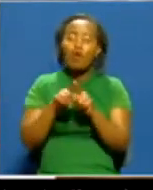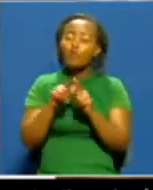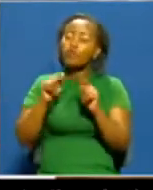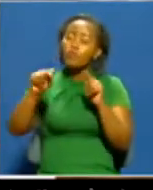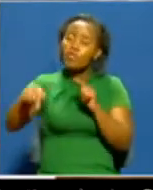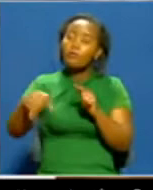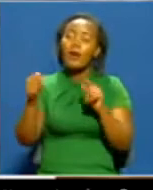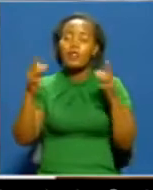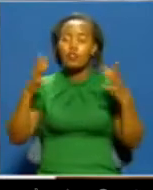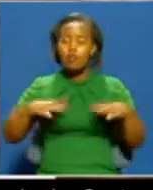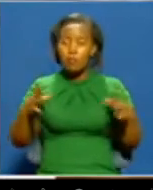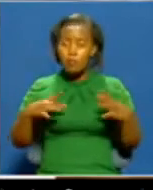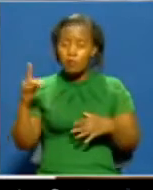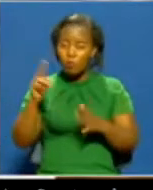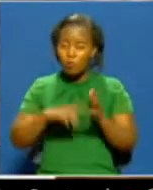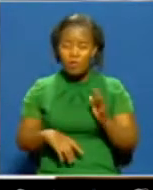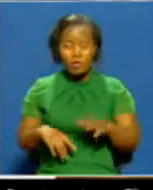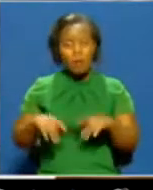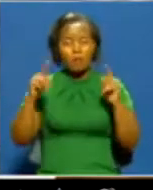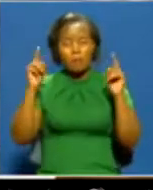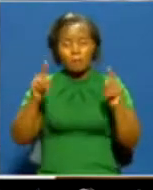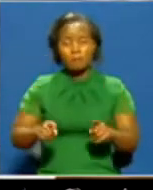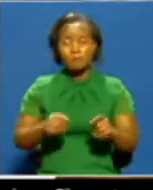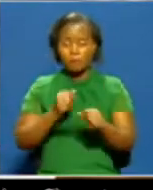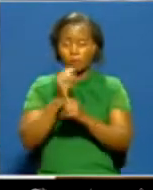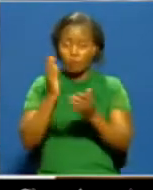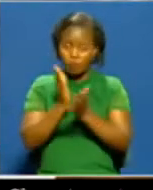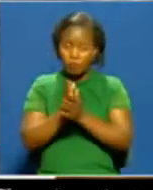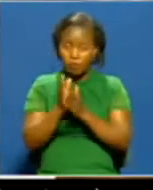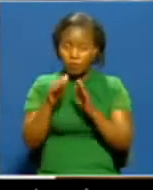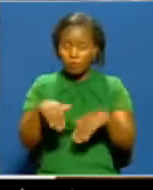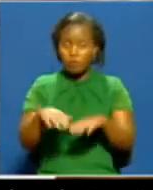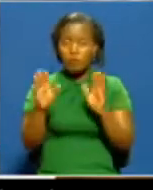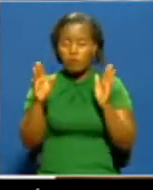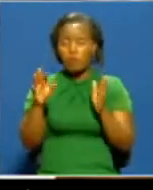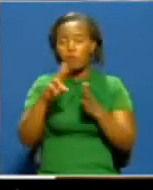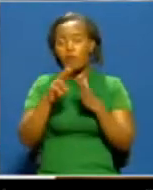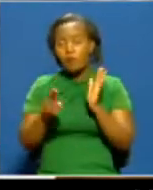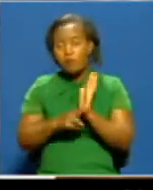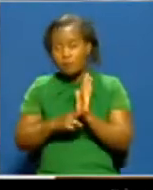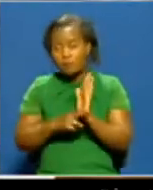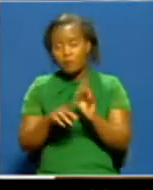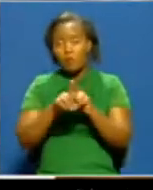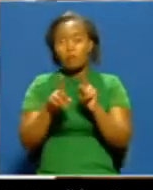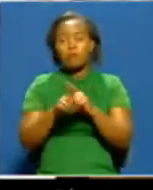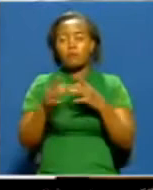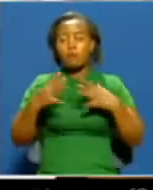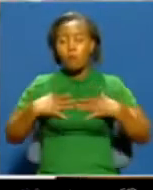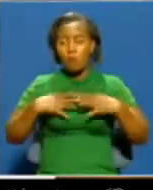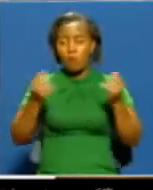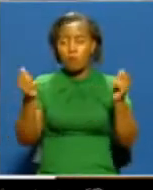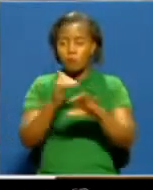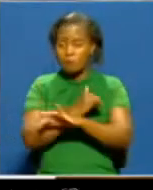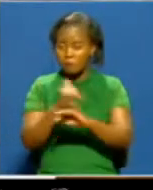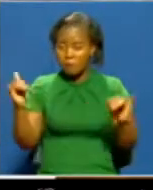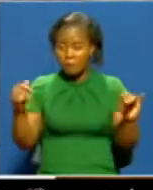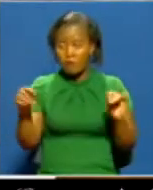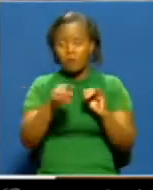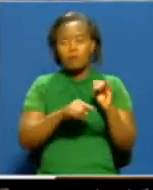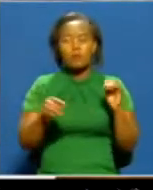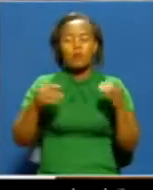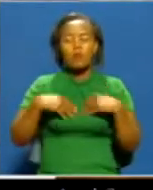that they keep a certain modus operandi as far as health and cleanliness is concerned, we will bring down the